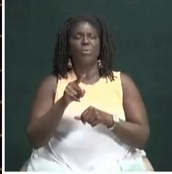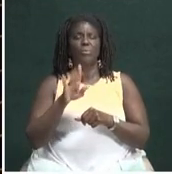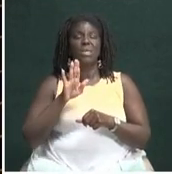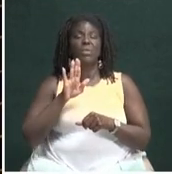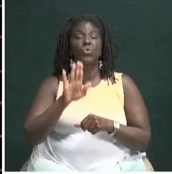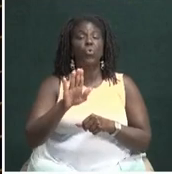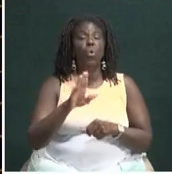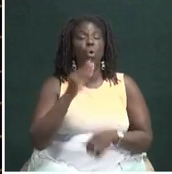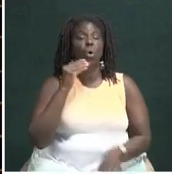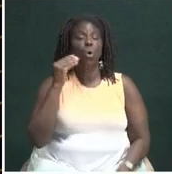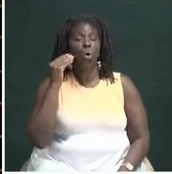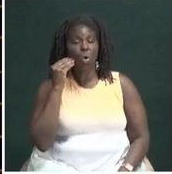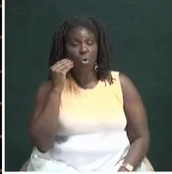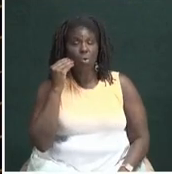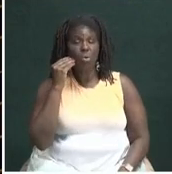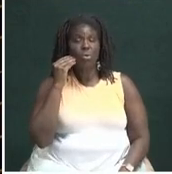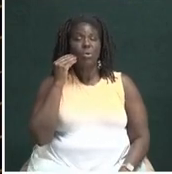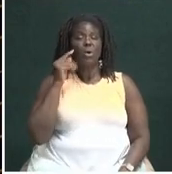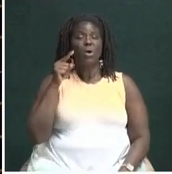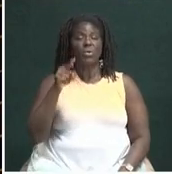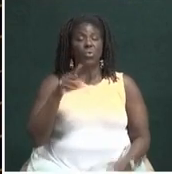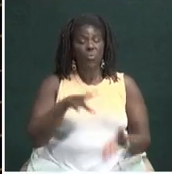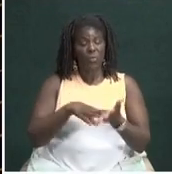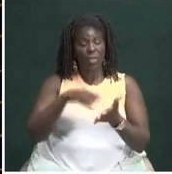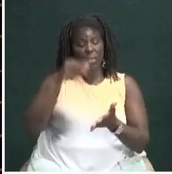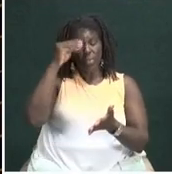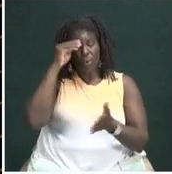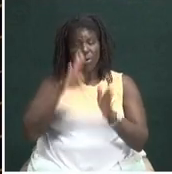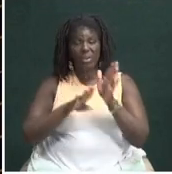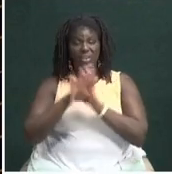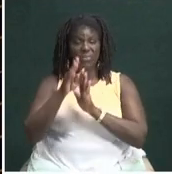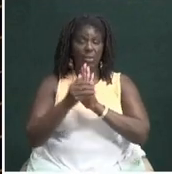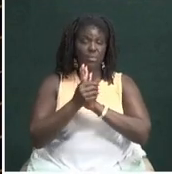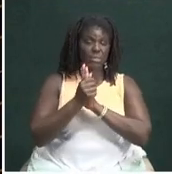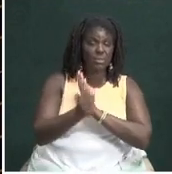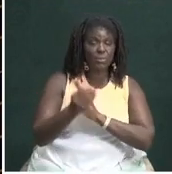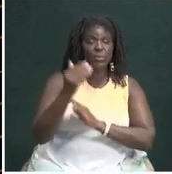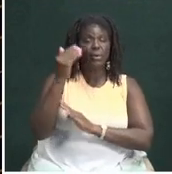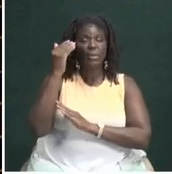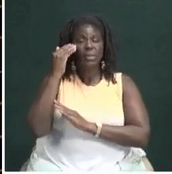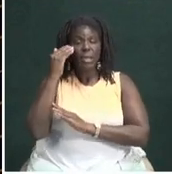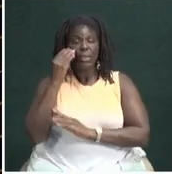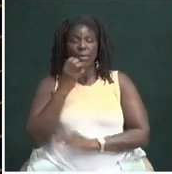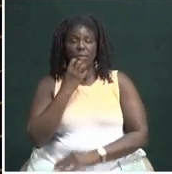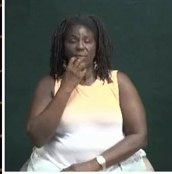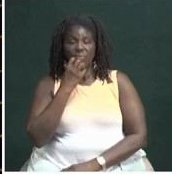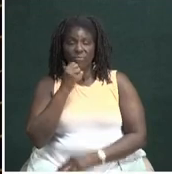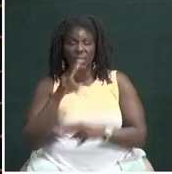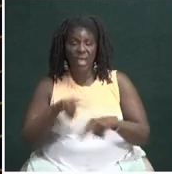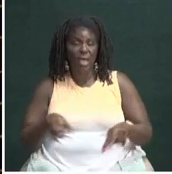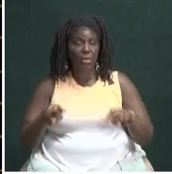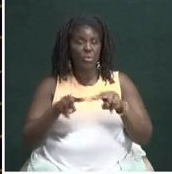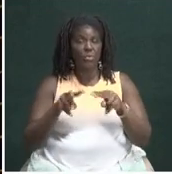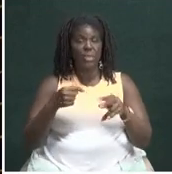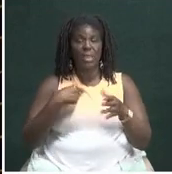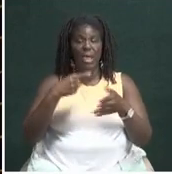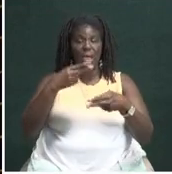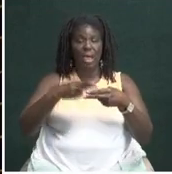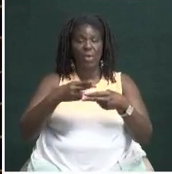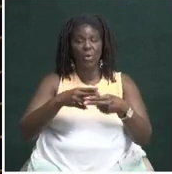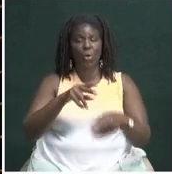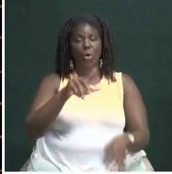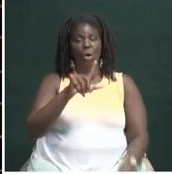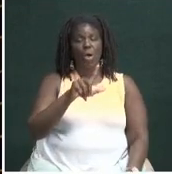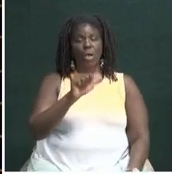home. You have honed the skills, the knowledge, the values, and what I call the La